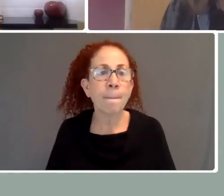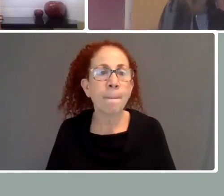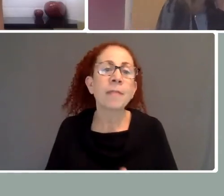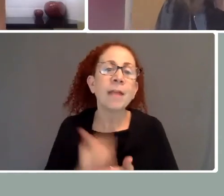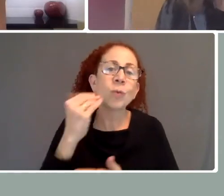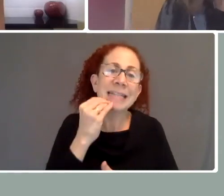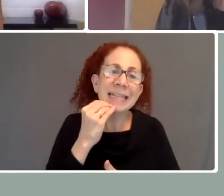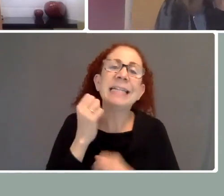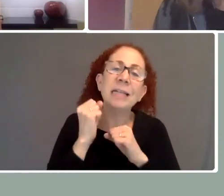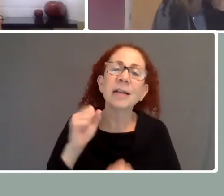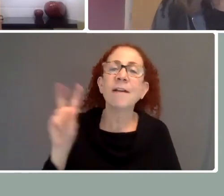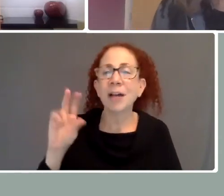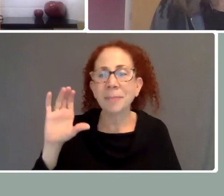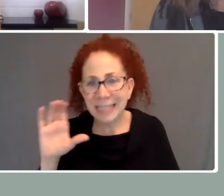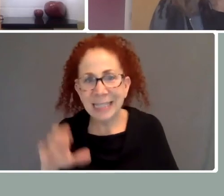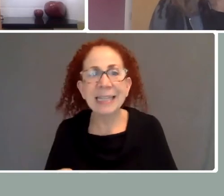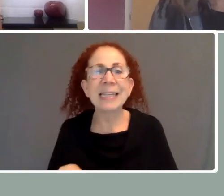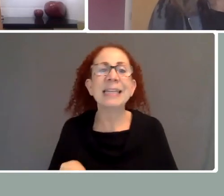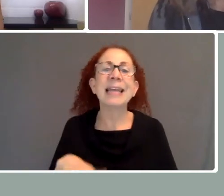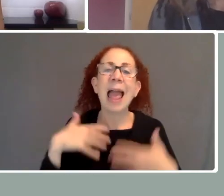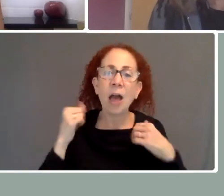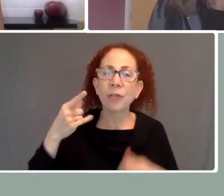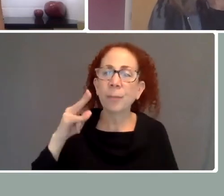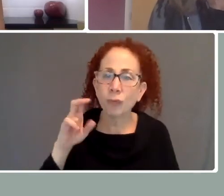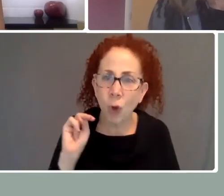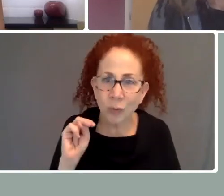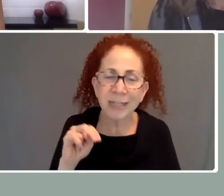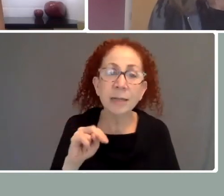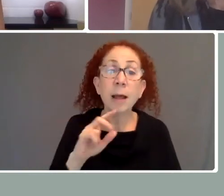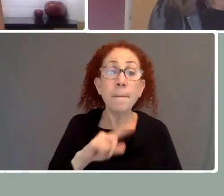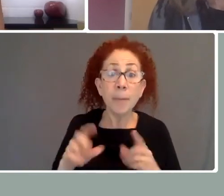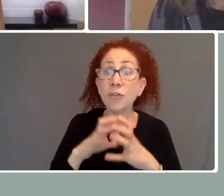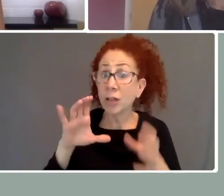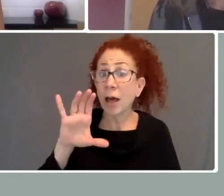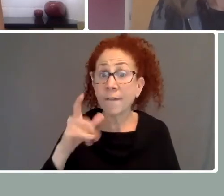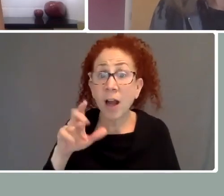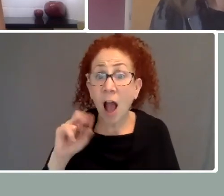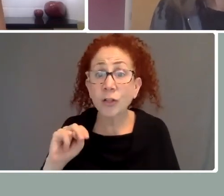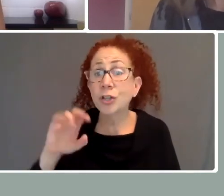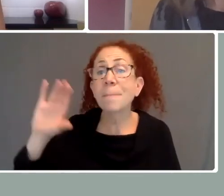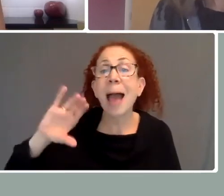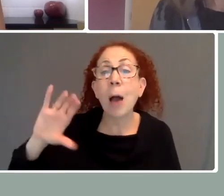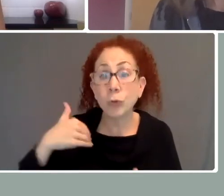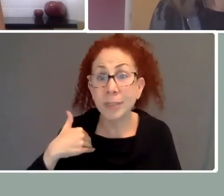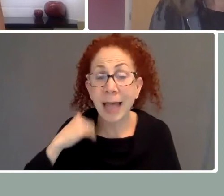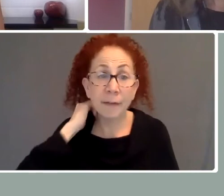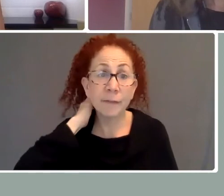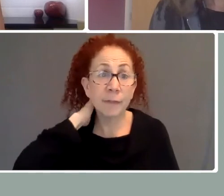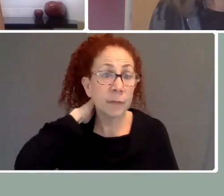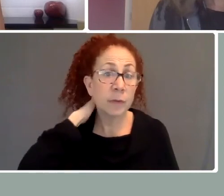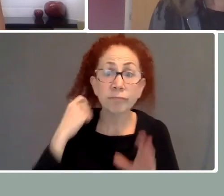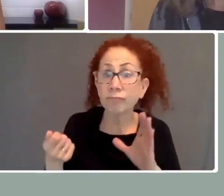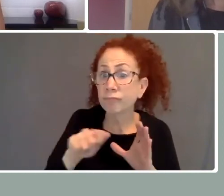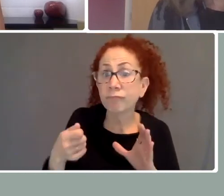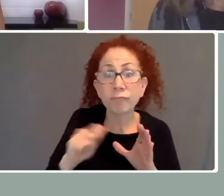foods rich in like vitamin C can help, having those healthy proteins. But there's a ton of collagen powders on the market. Yeah. They are fine